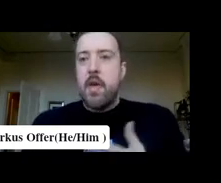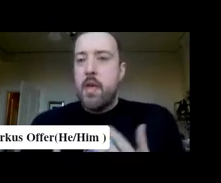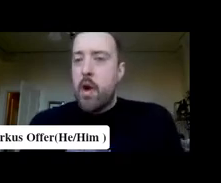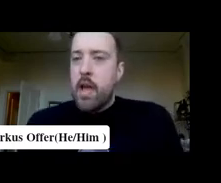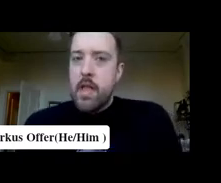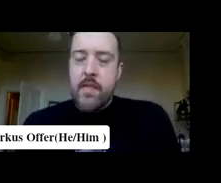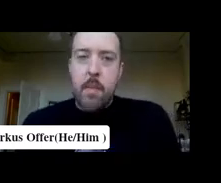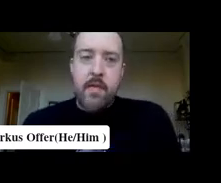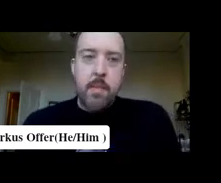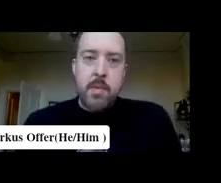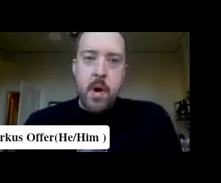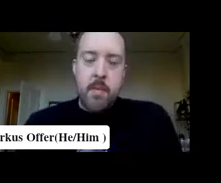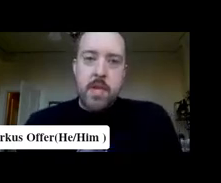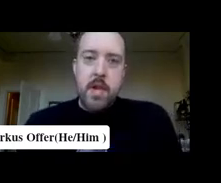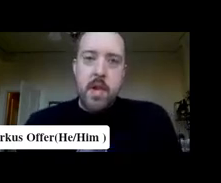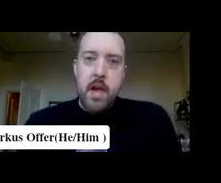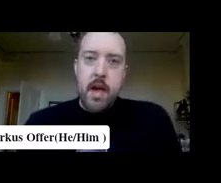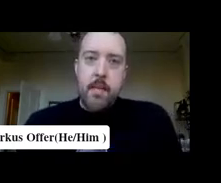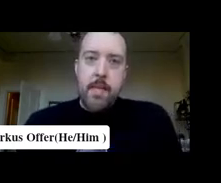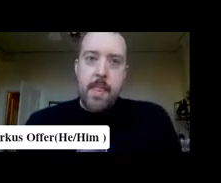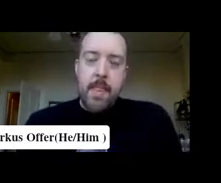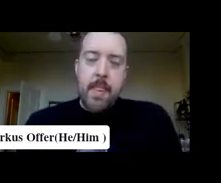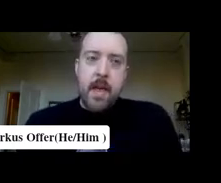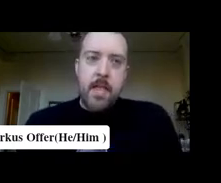it's about the learning and the development from these programs